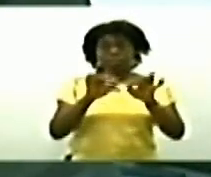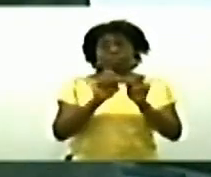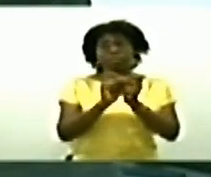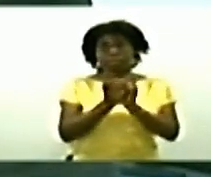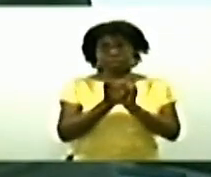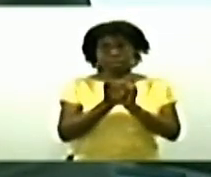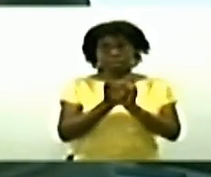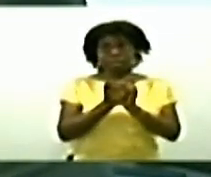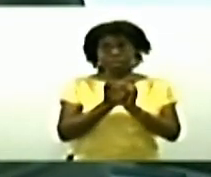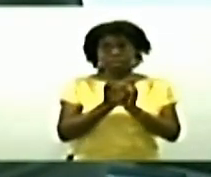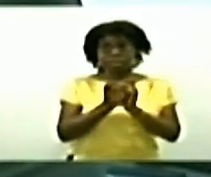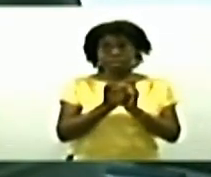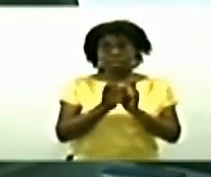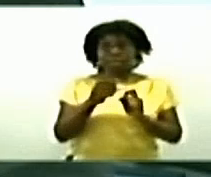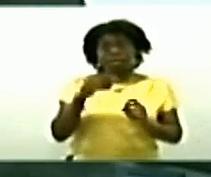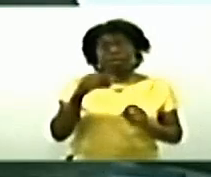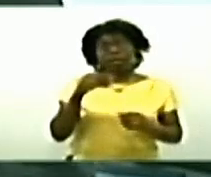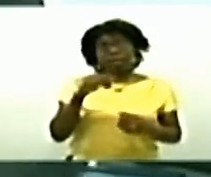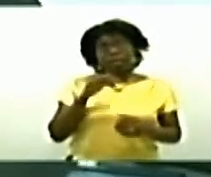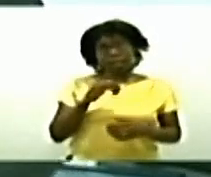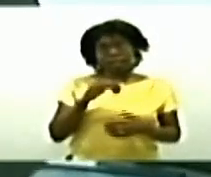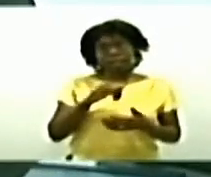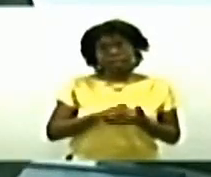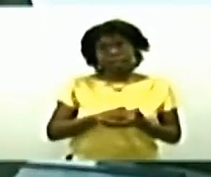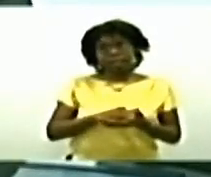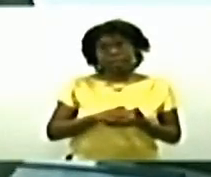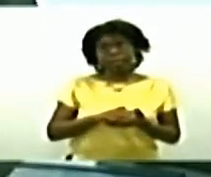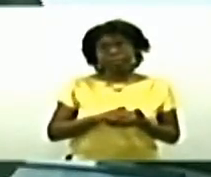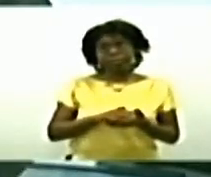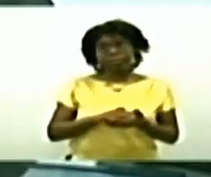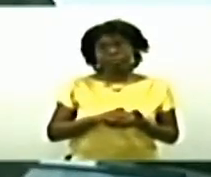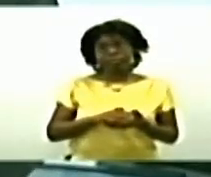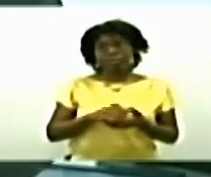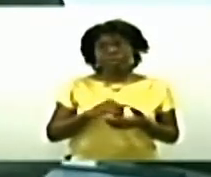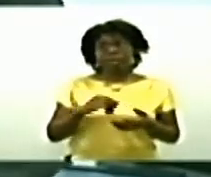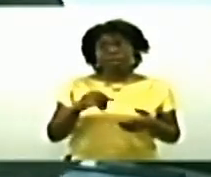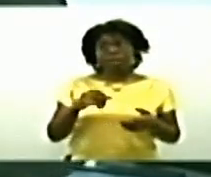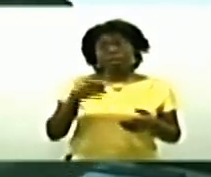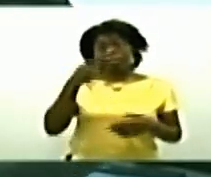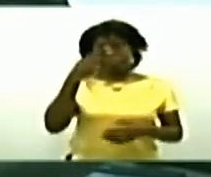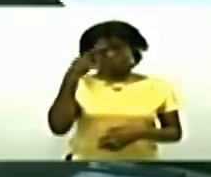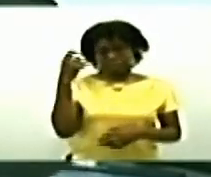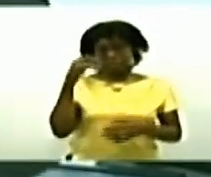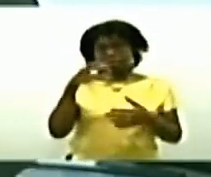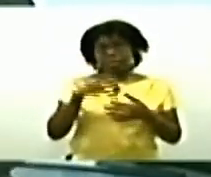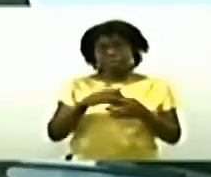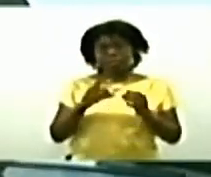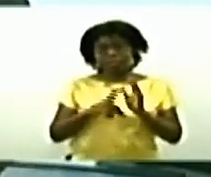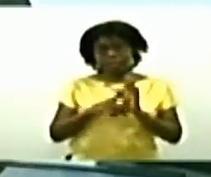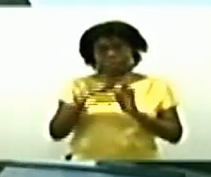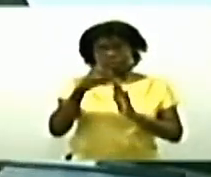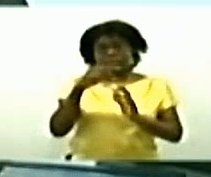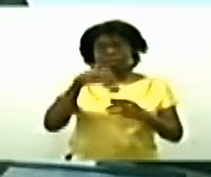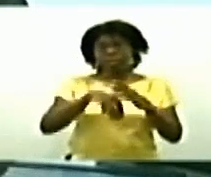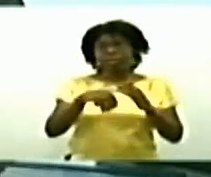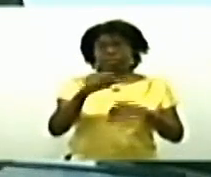in that, Mr. President, as a consequence of development in Grenada, economic